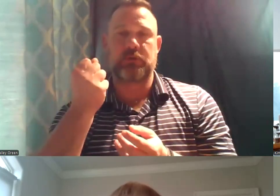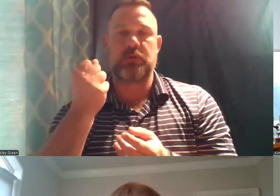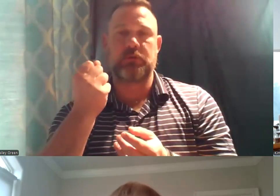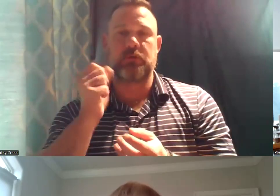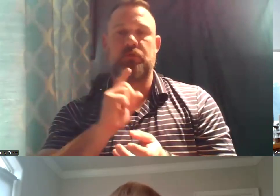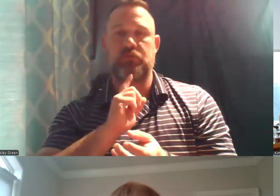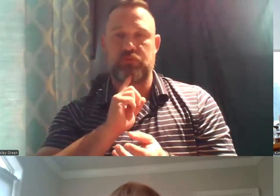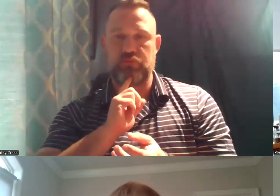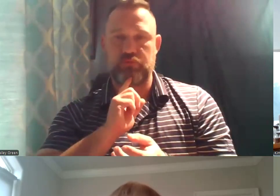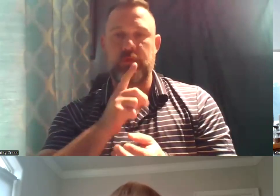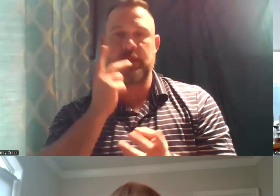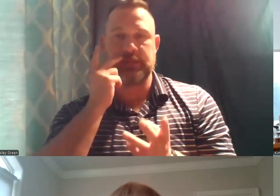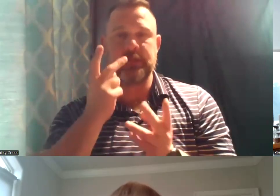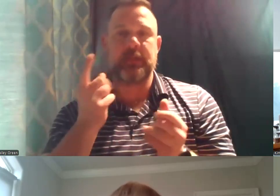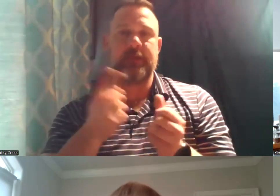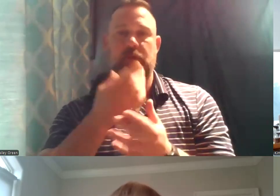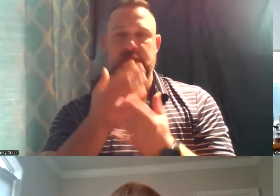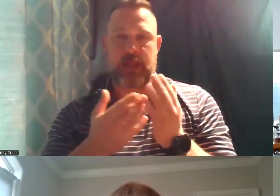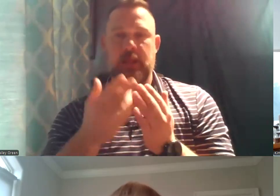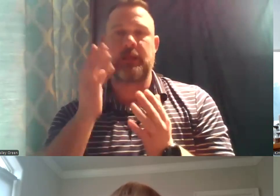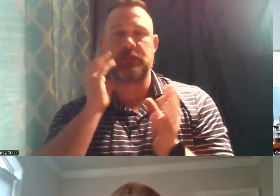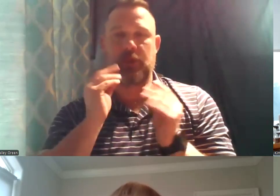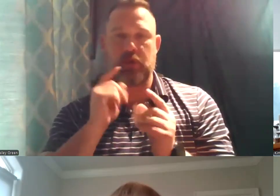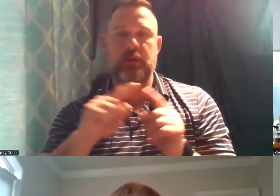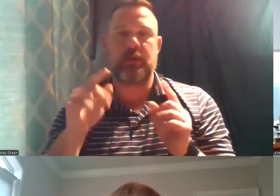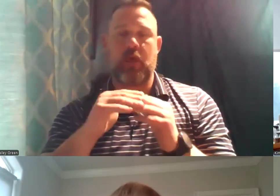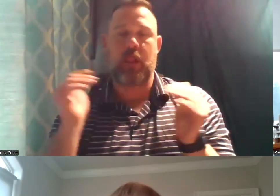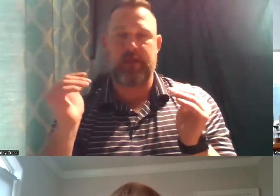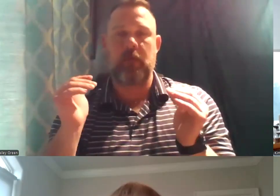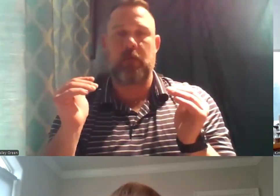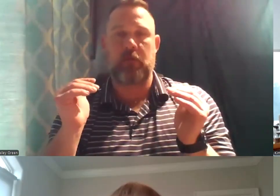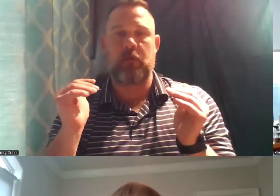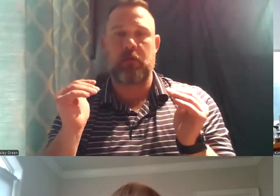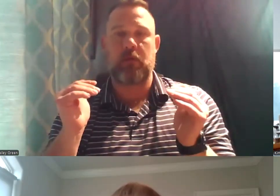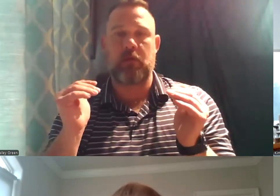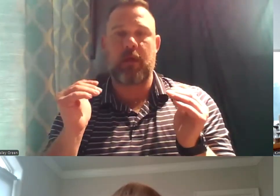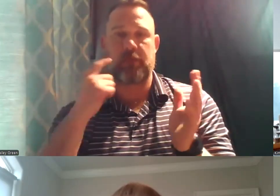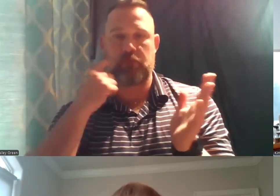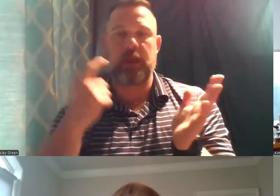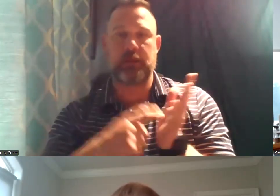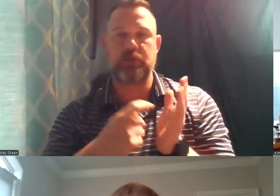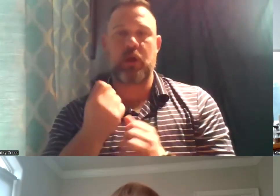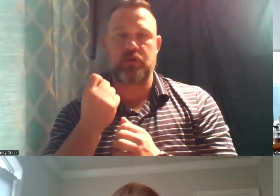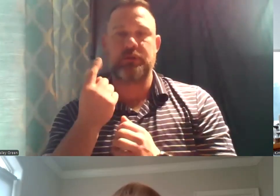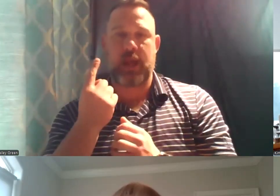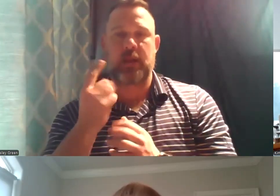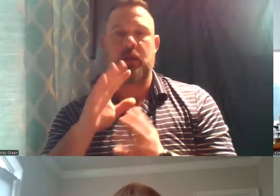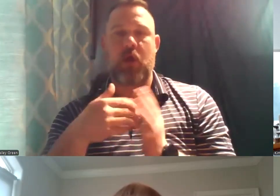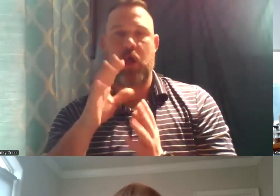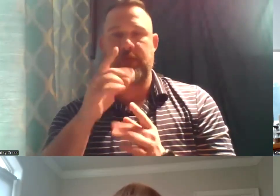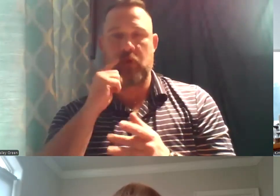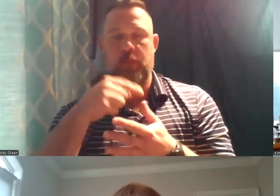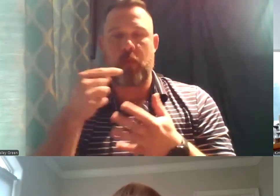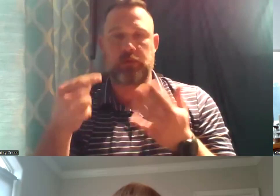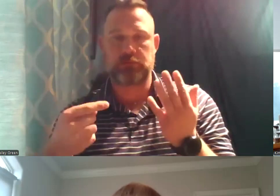Really just seeing it firsthand and experience, it gives a different level of recognition and understanding to all of your points of